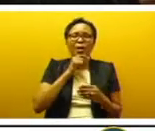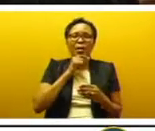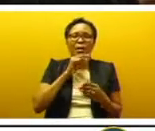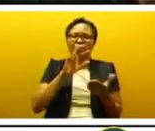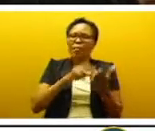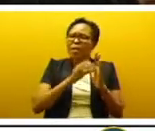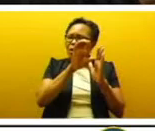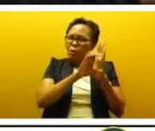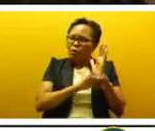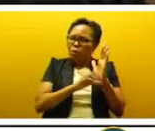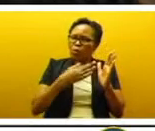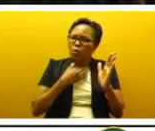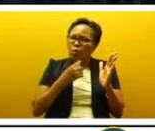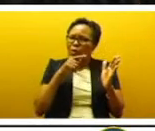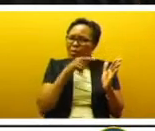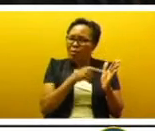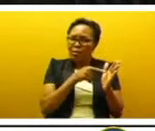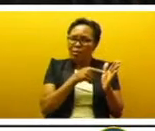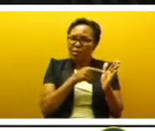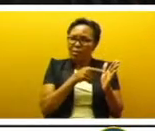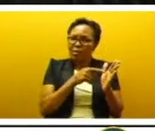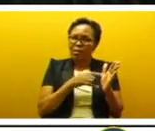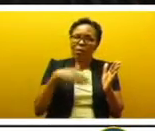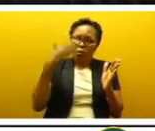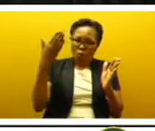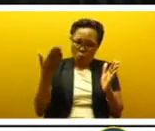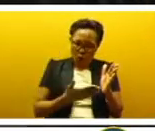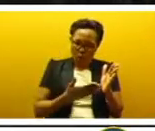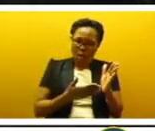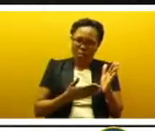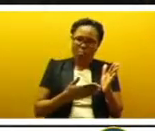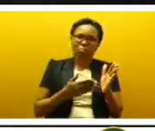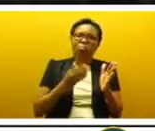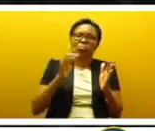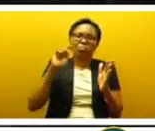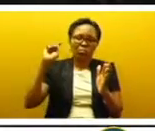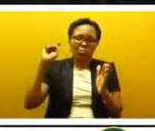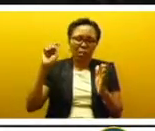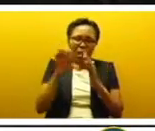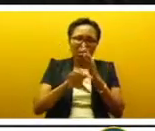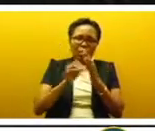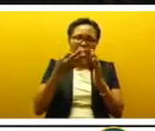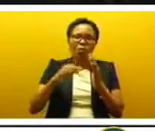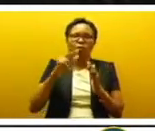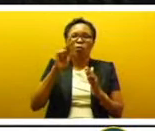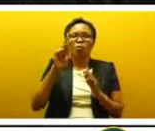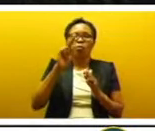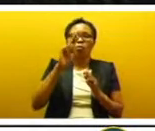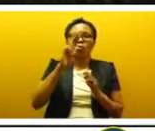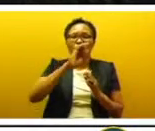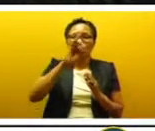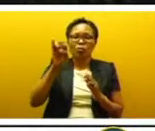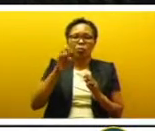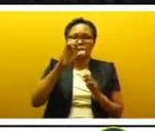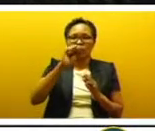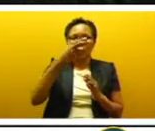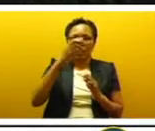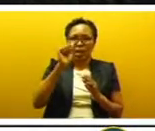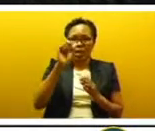be? Welcome to the Republic of Kusadikik. I must agree with my learned colleague, Mr. Muthomi